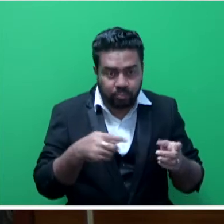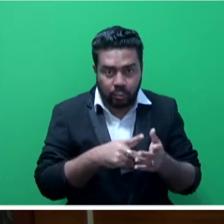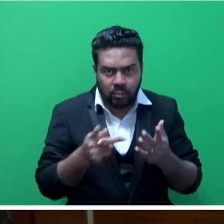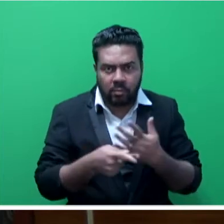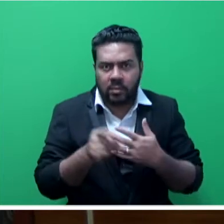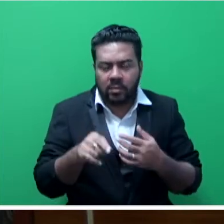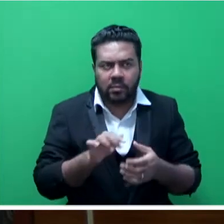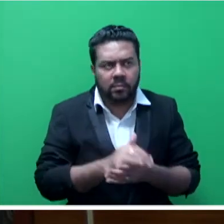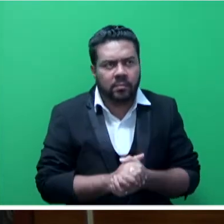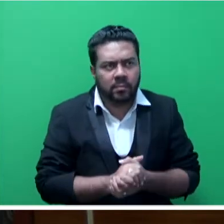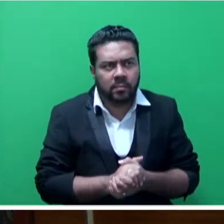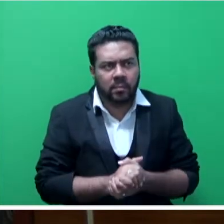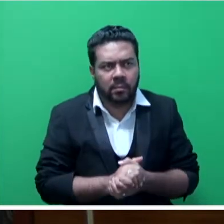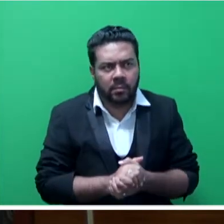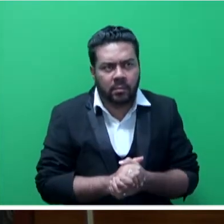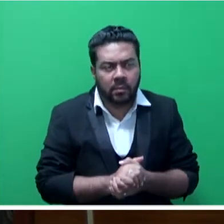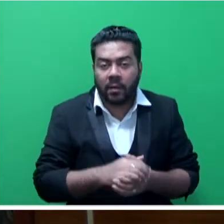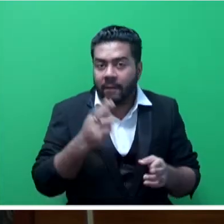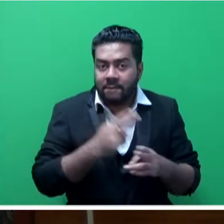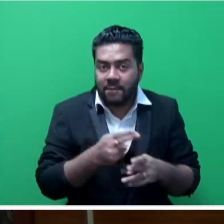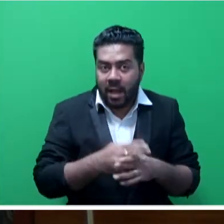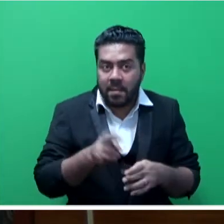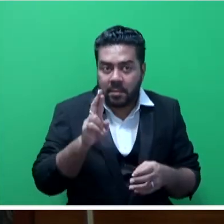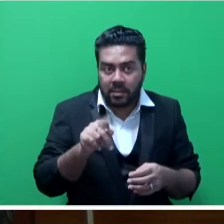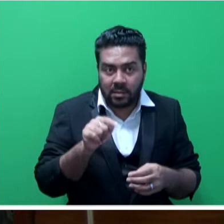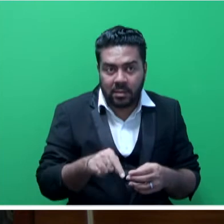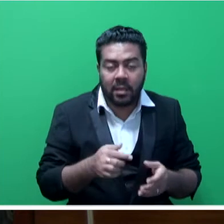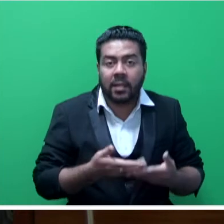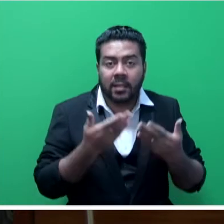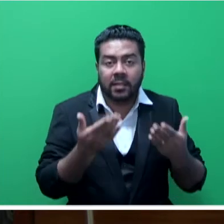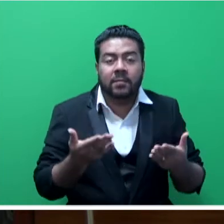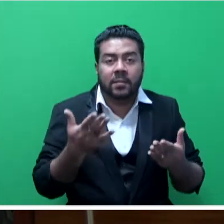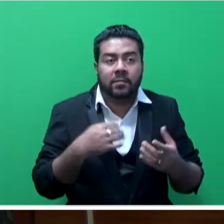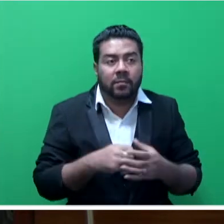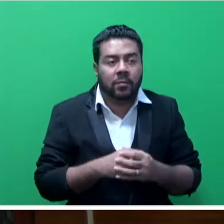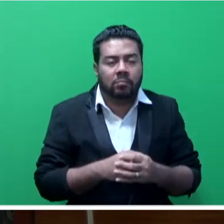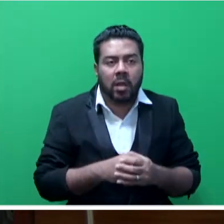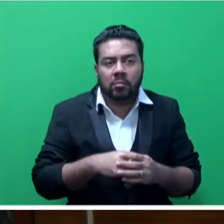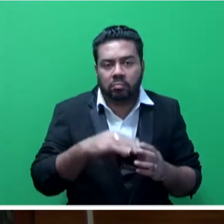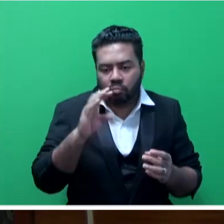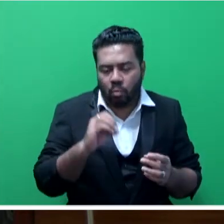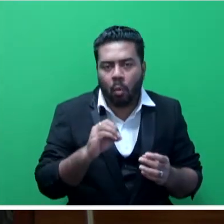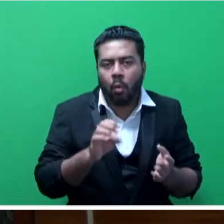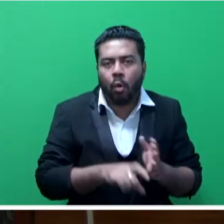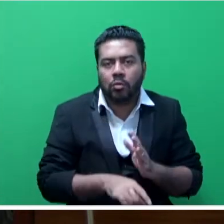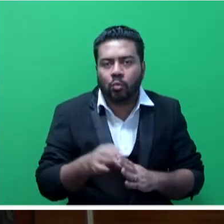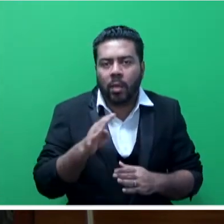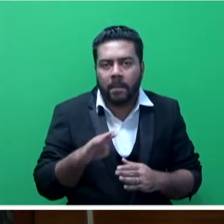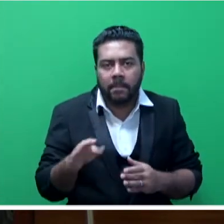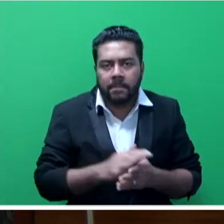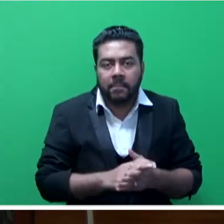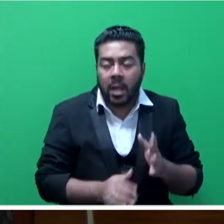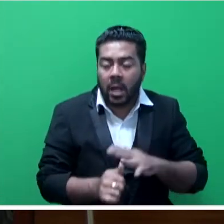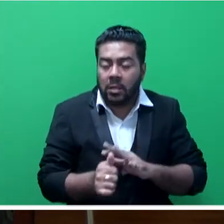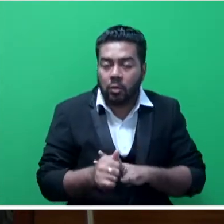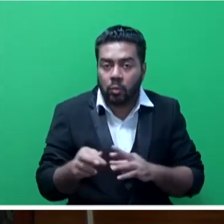Agriculture program. Farmers are given that assistance for land clearing at zero cost to them. Excess road, Mr. Speaker,